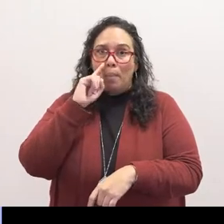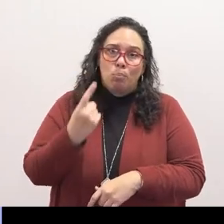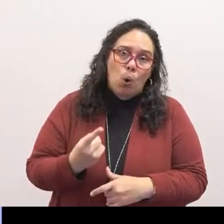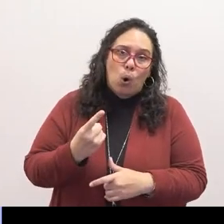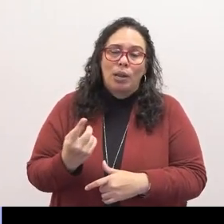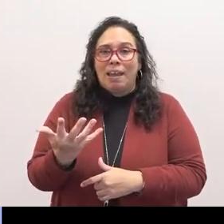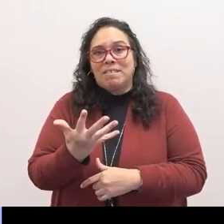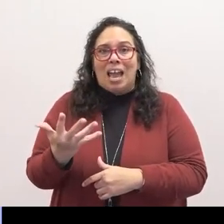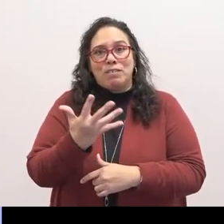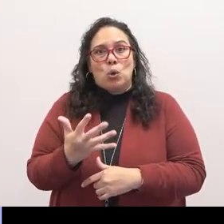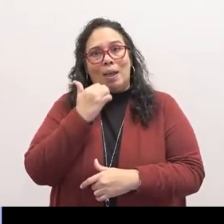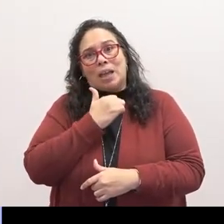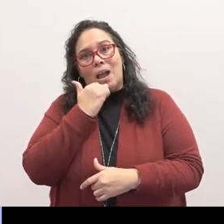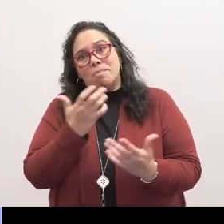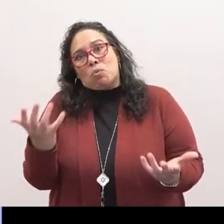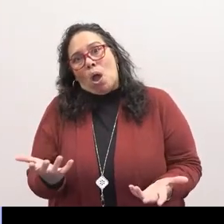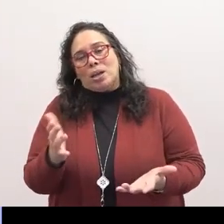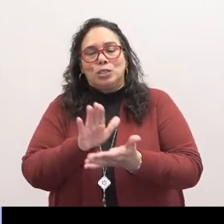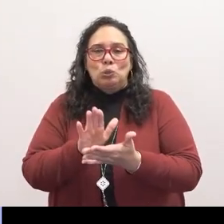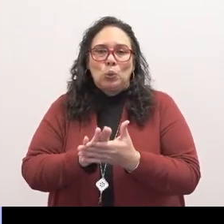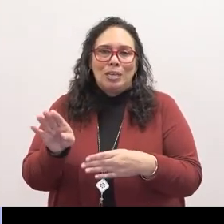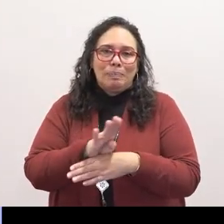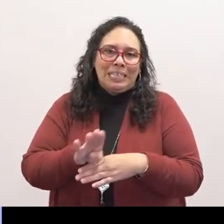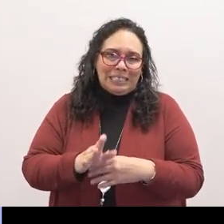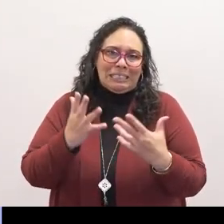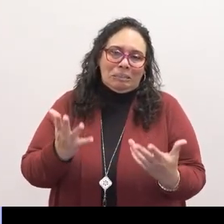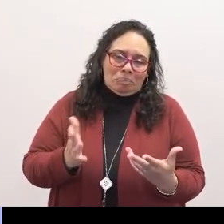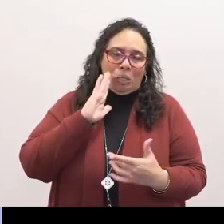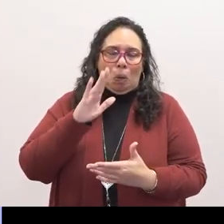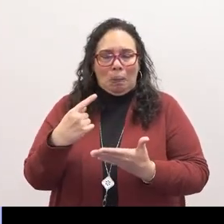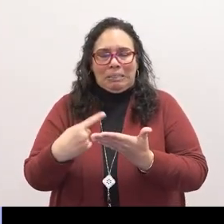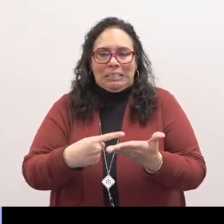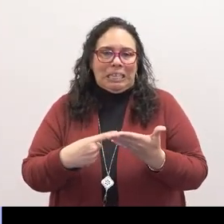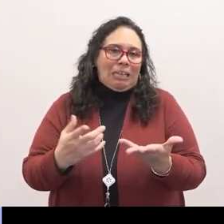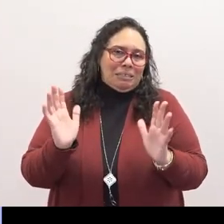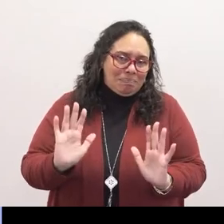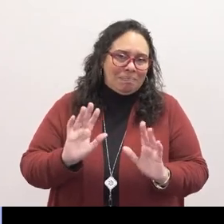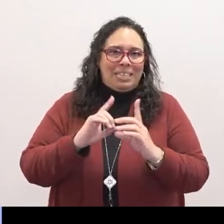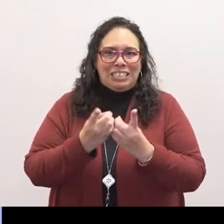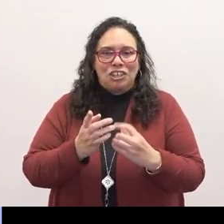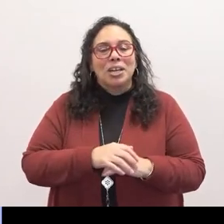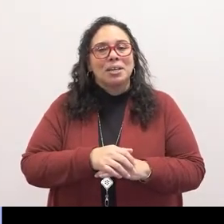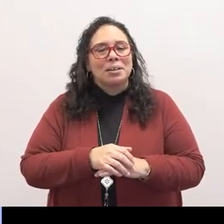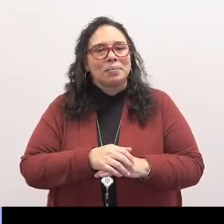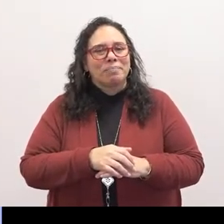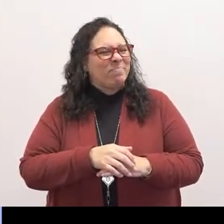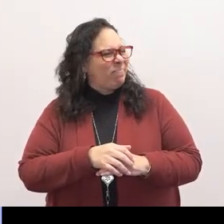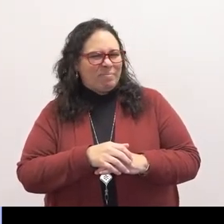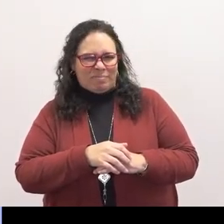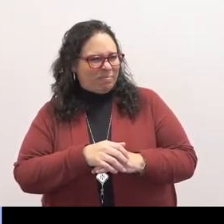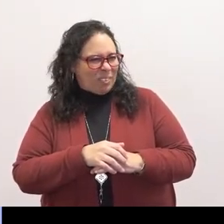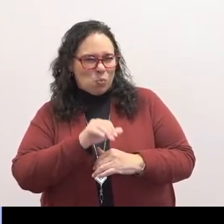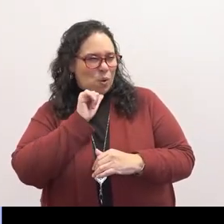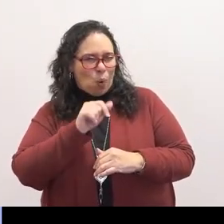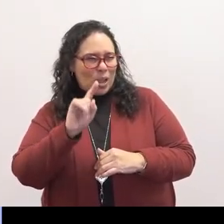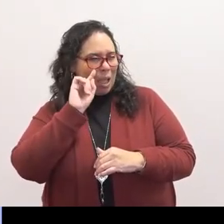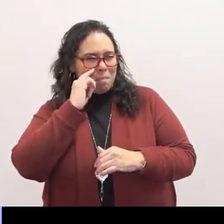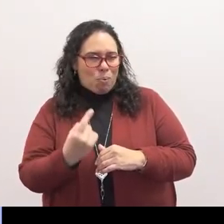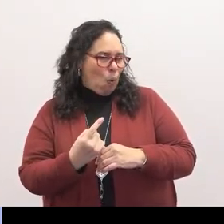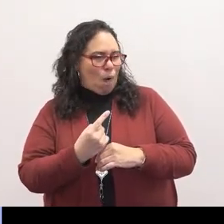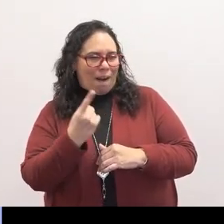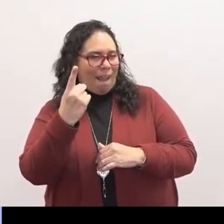five of you have in common? School business, you'd probably talk about at some point the district, right? Unlikely that we get bored at halftime at the Super